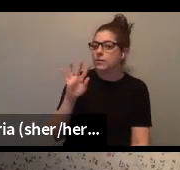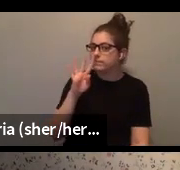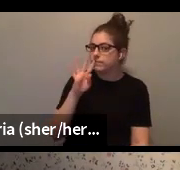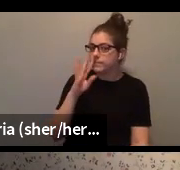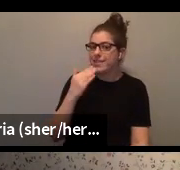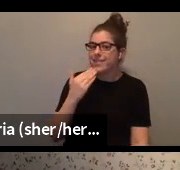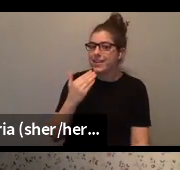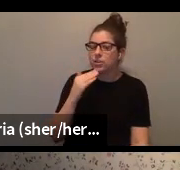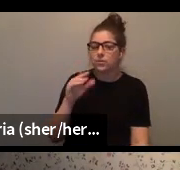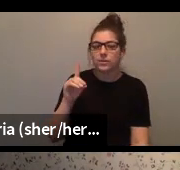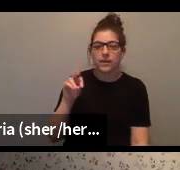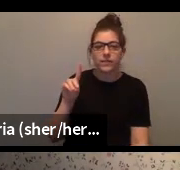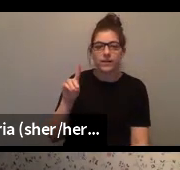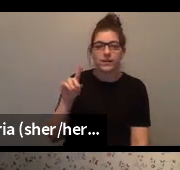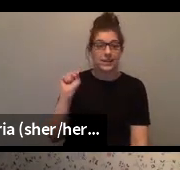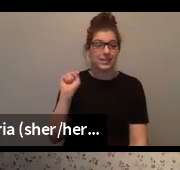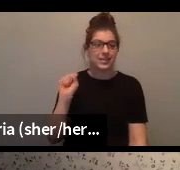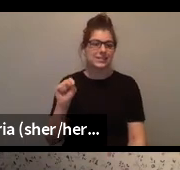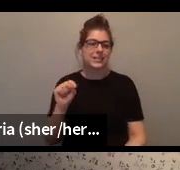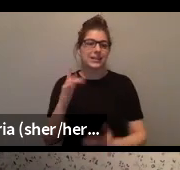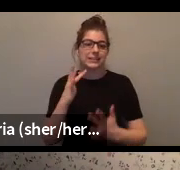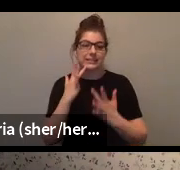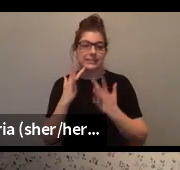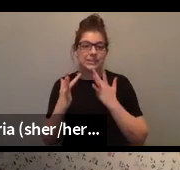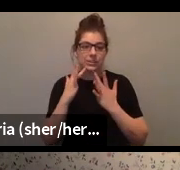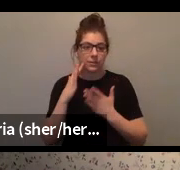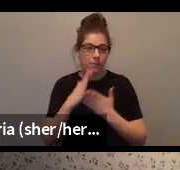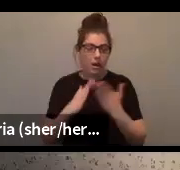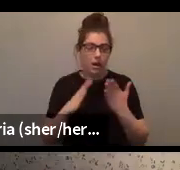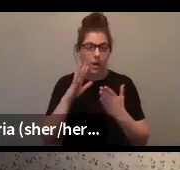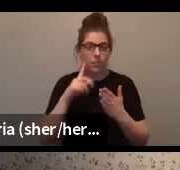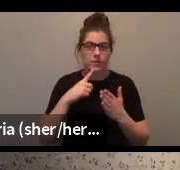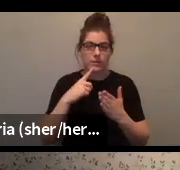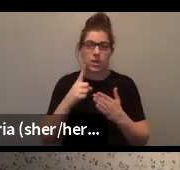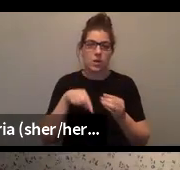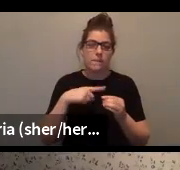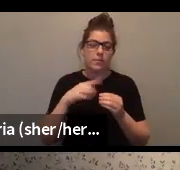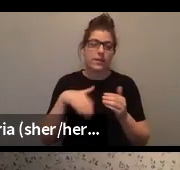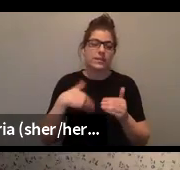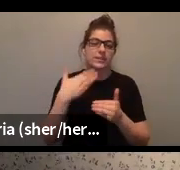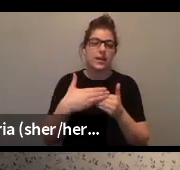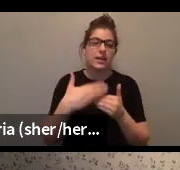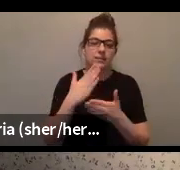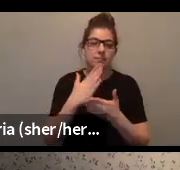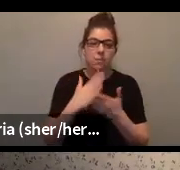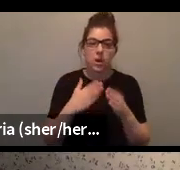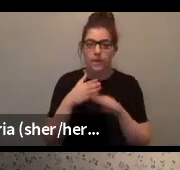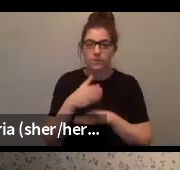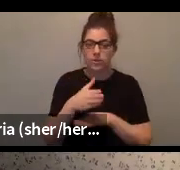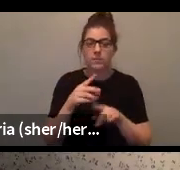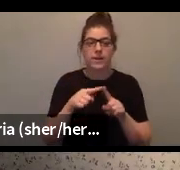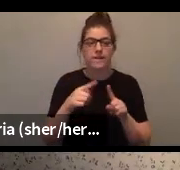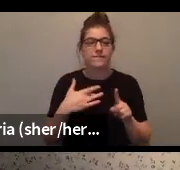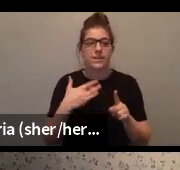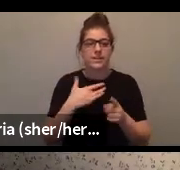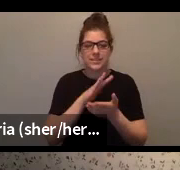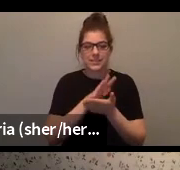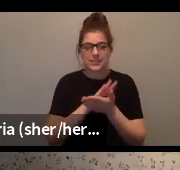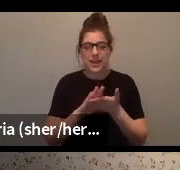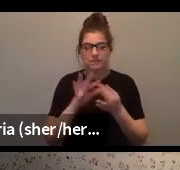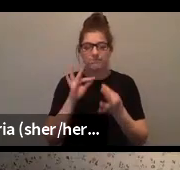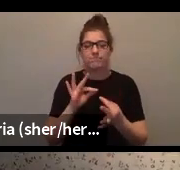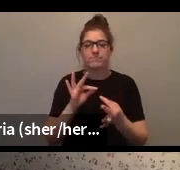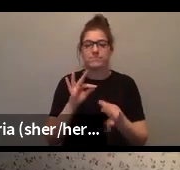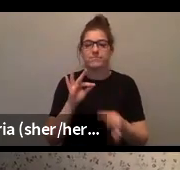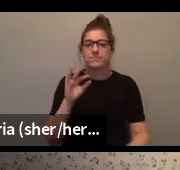is a teaser portion, and I'll tell you about the next portion after, but it feels just nice and fitting. Sydney Mosley, will you please